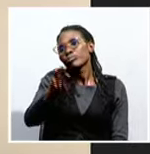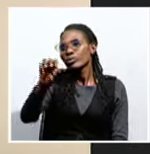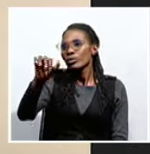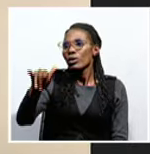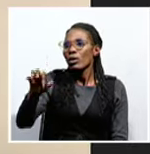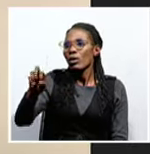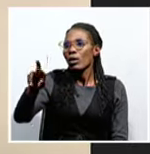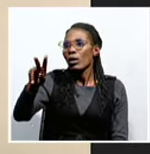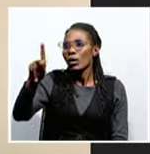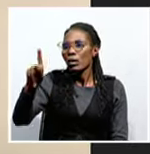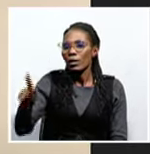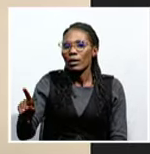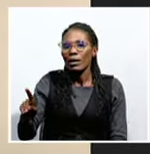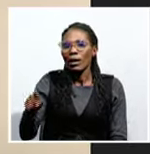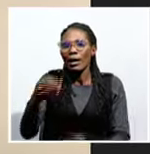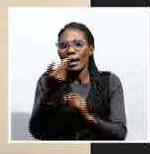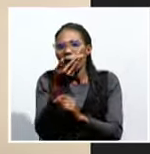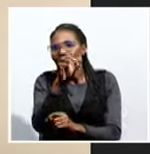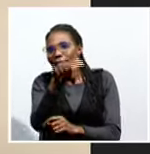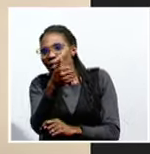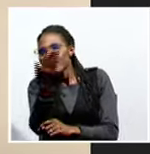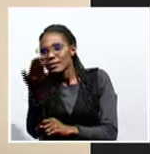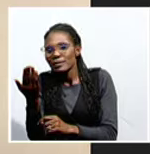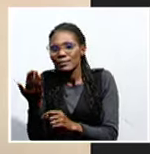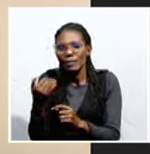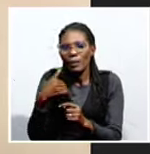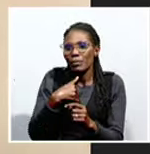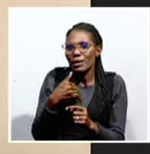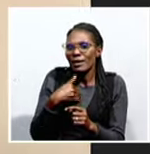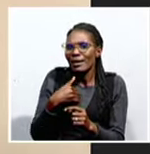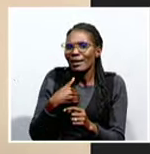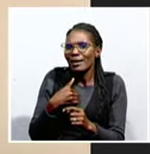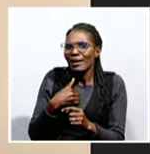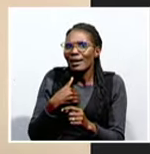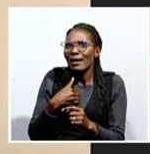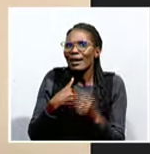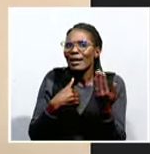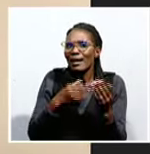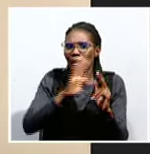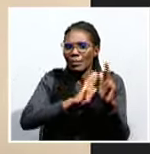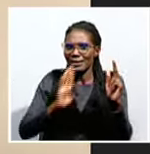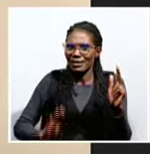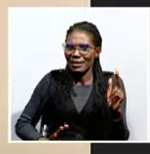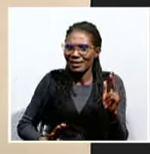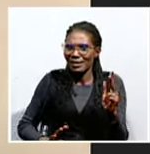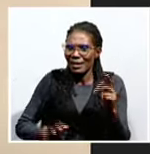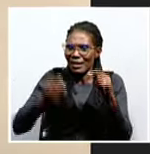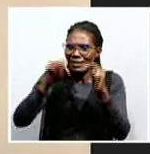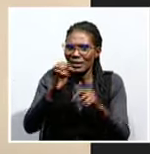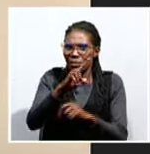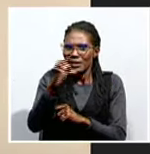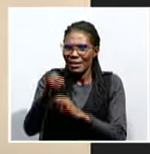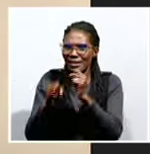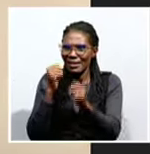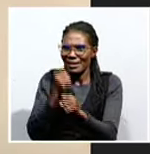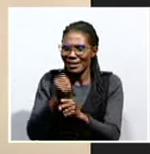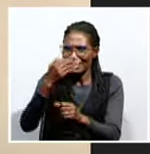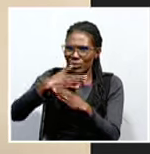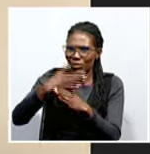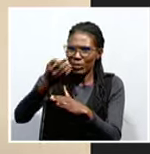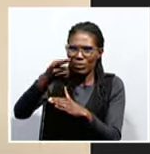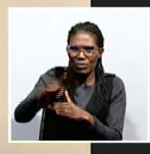now were ambassadors, and I'm like, why am I still here? You know, 10 years in the profession. And I